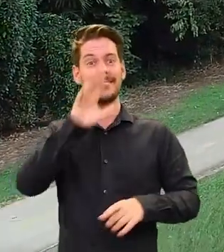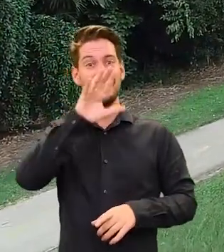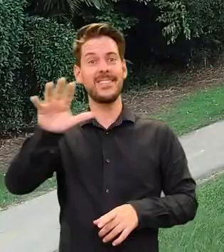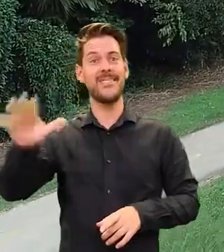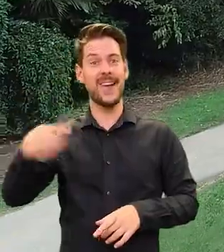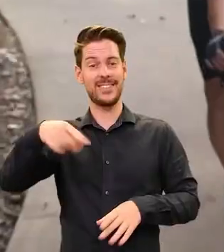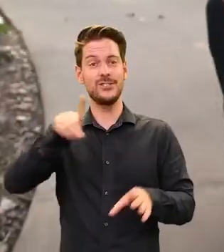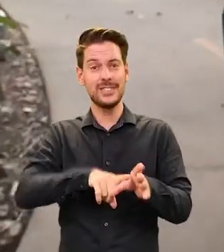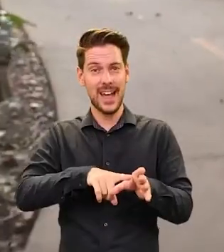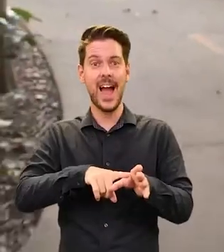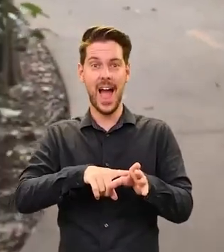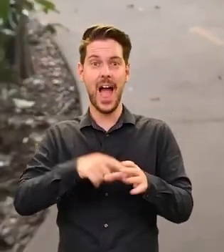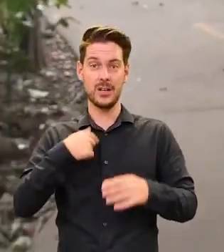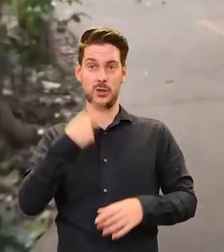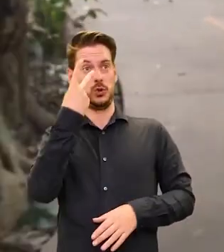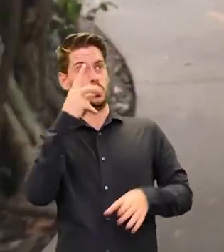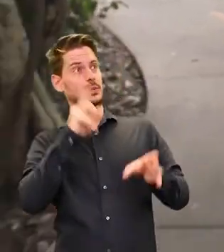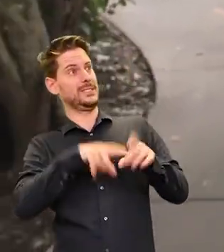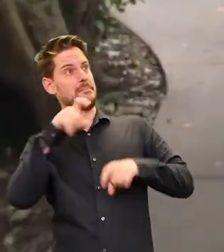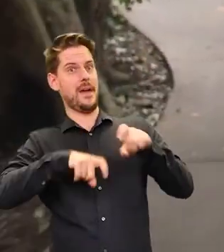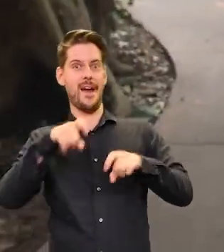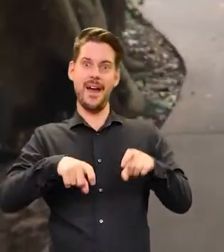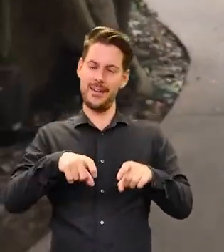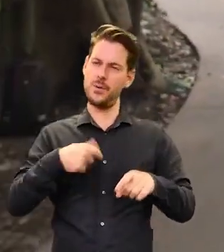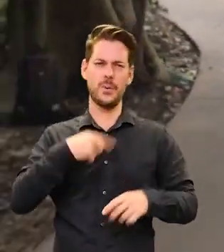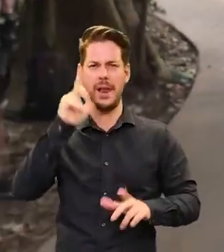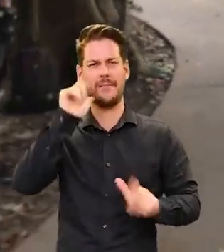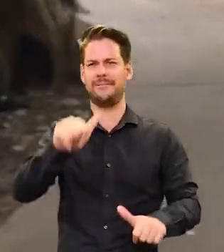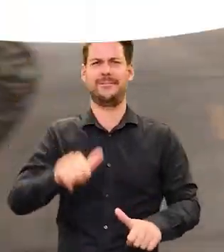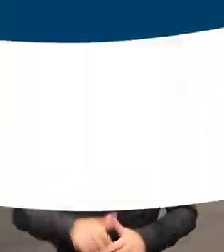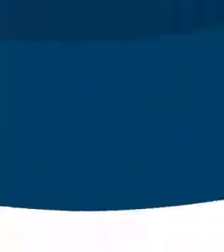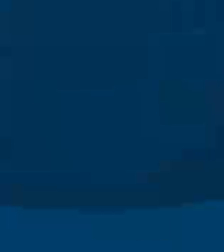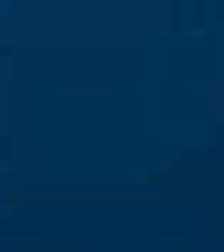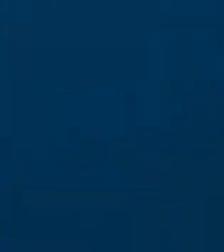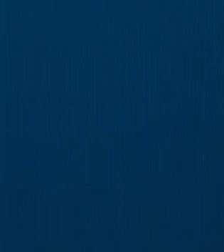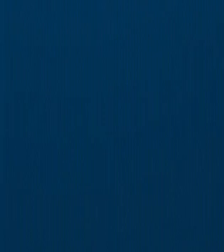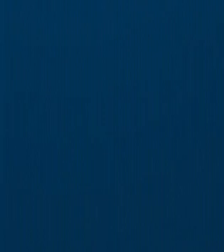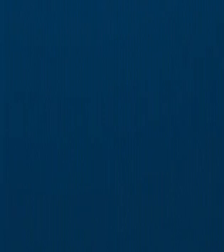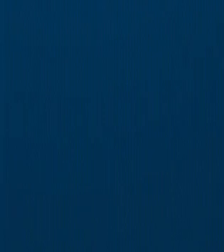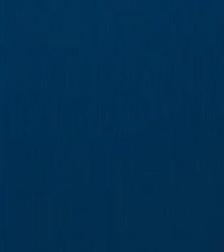I'm 55 this year and first 2 years on a bike. I love it.